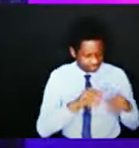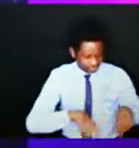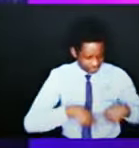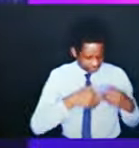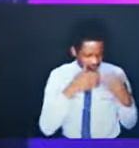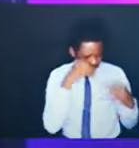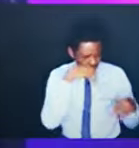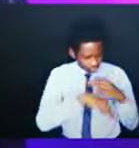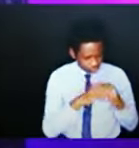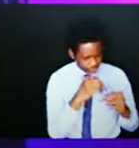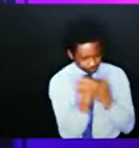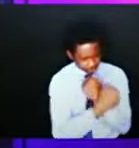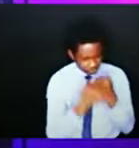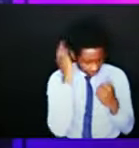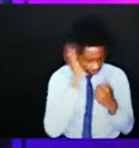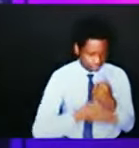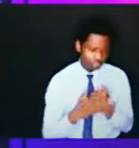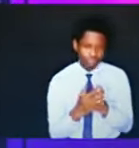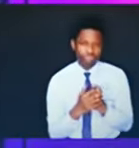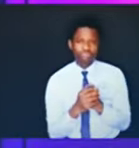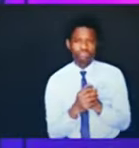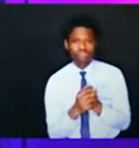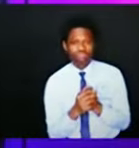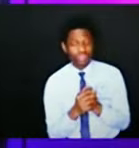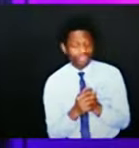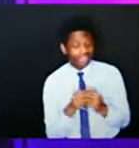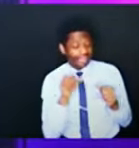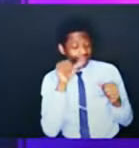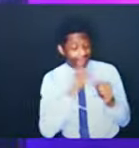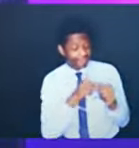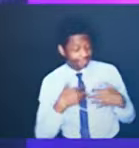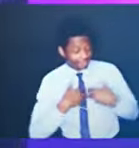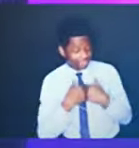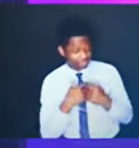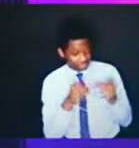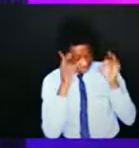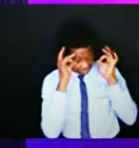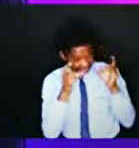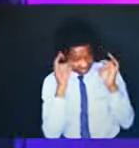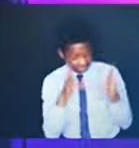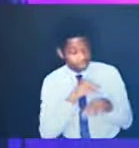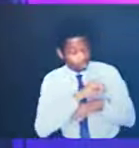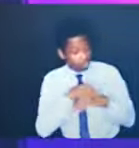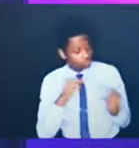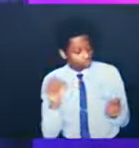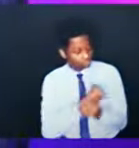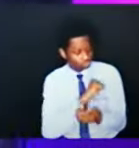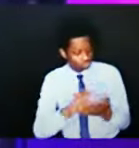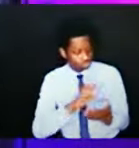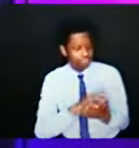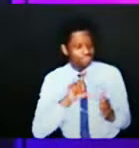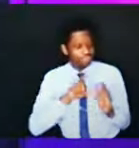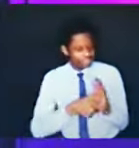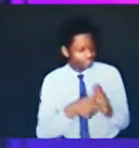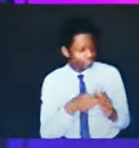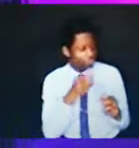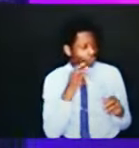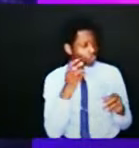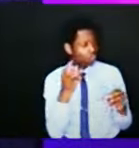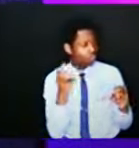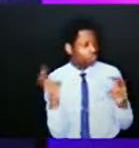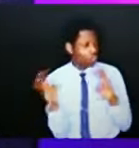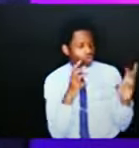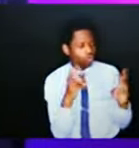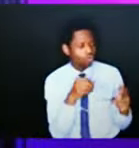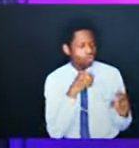ebiara obi enyim ho na mesɛ emwa bɔne afri asaso no so na enkante erenfa masase no.